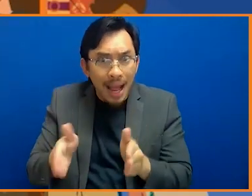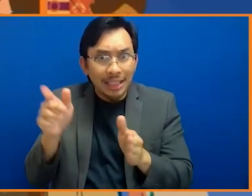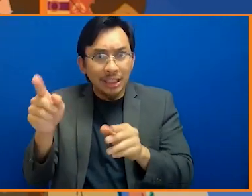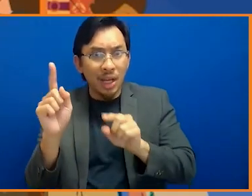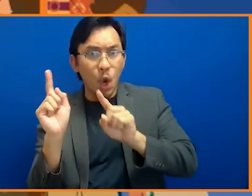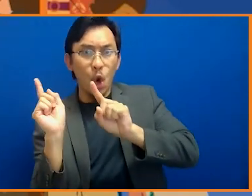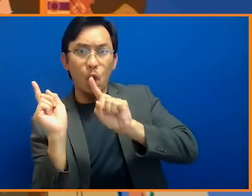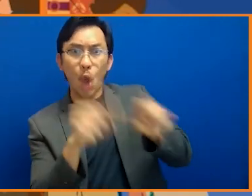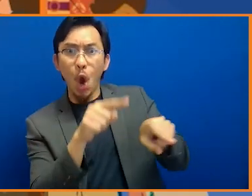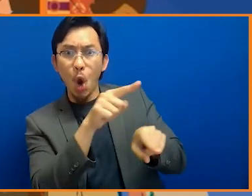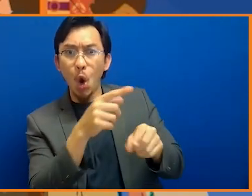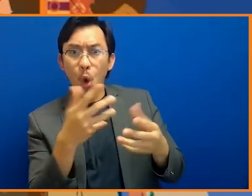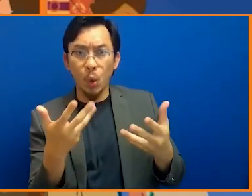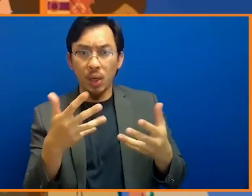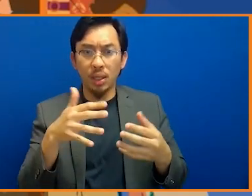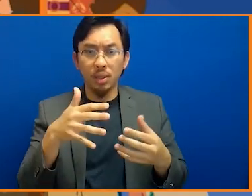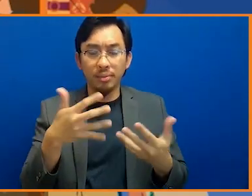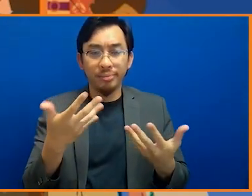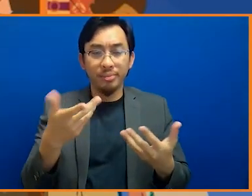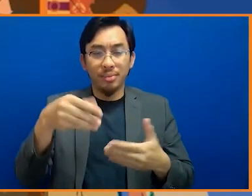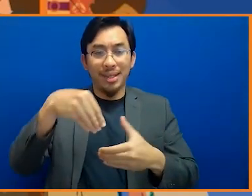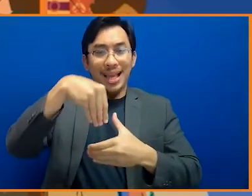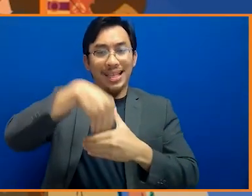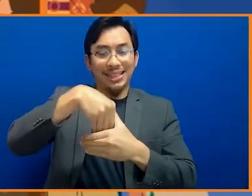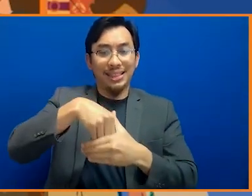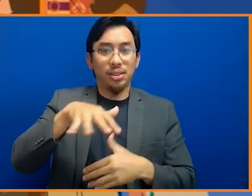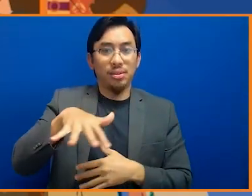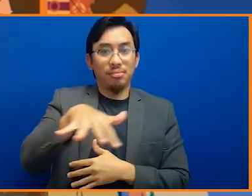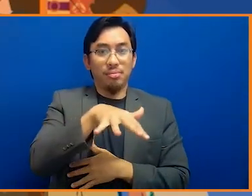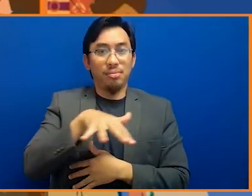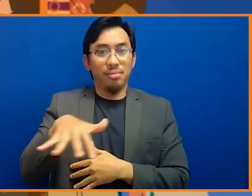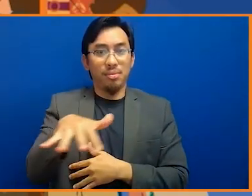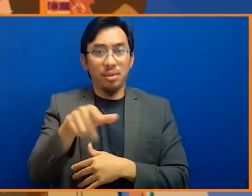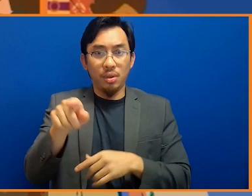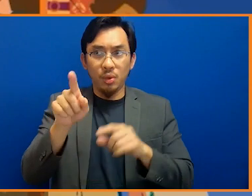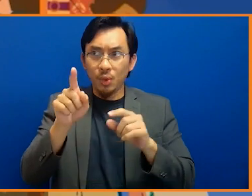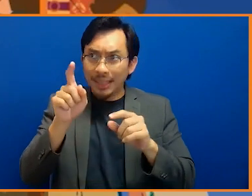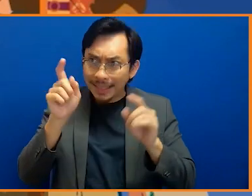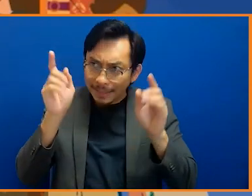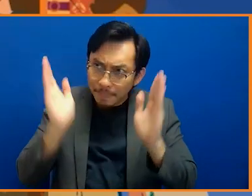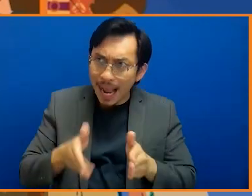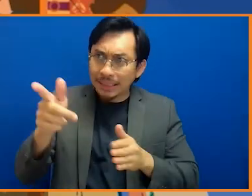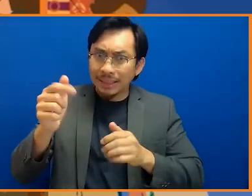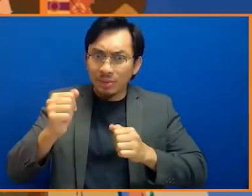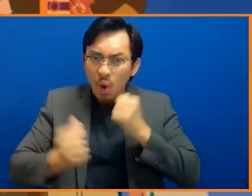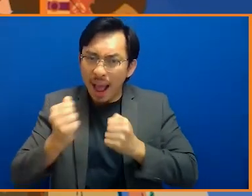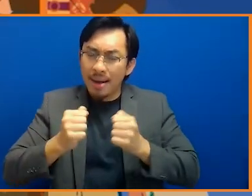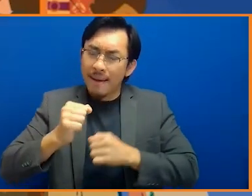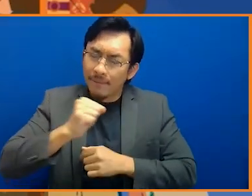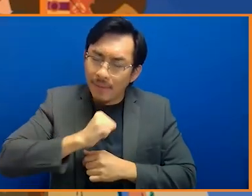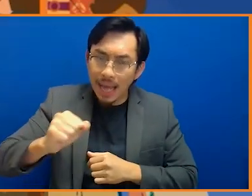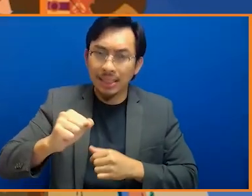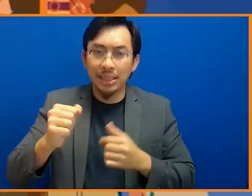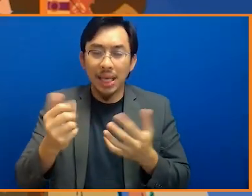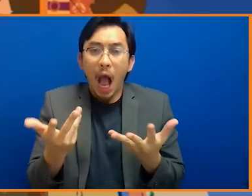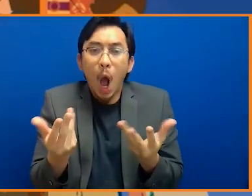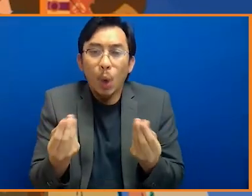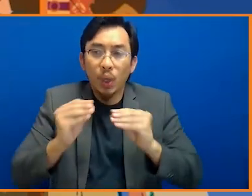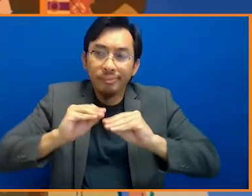have to go to if unfortunately you're within this area and you need to run fast? Thank